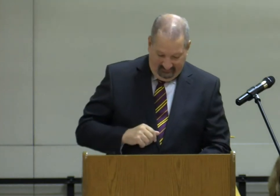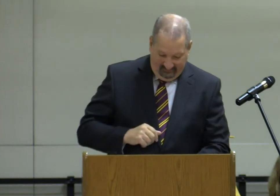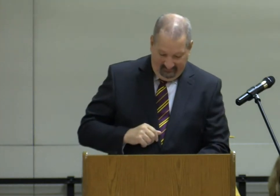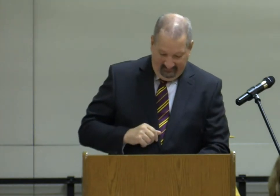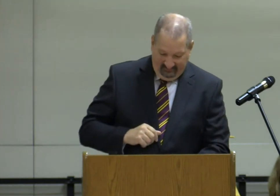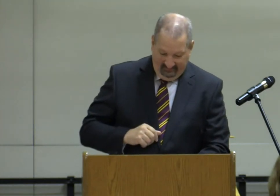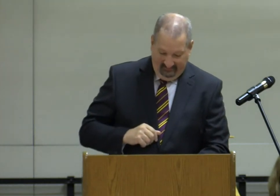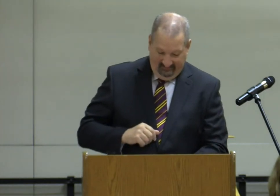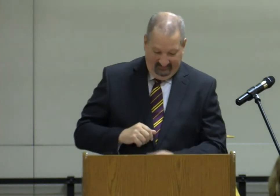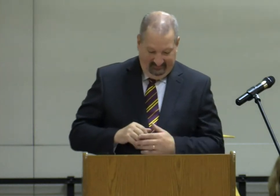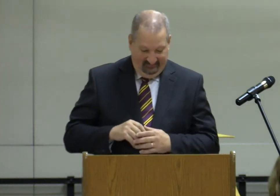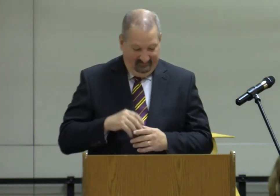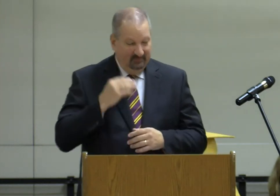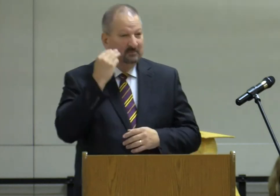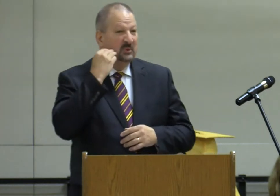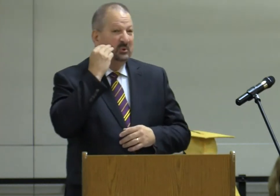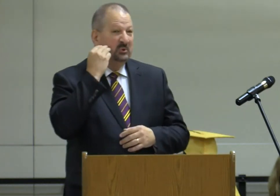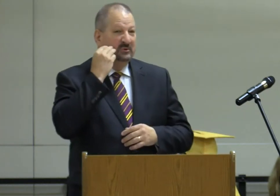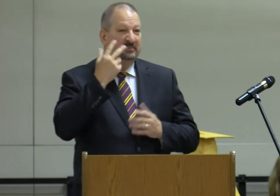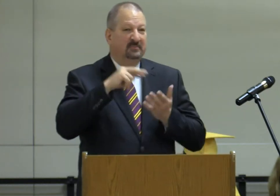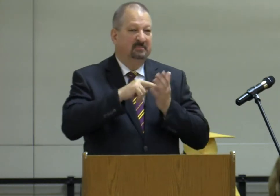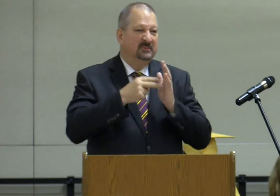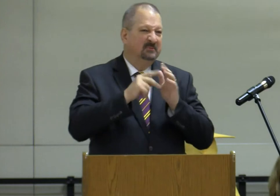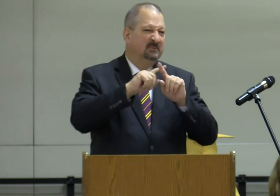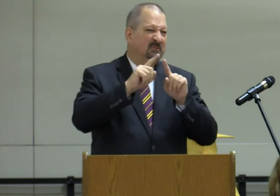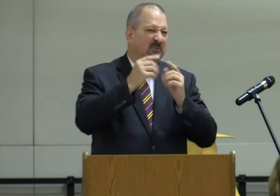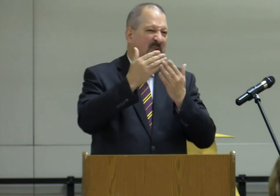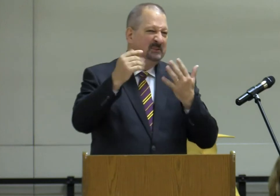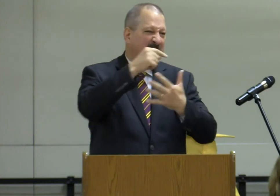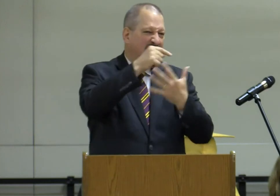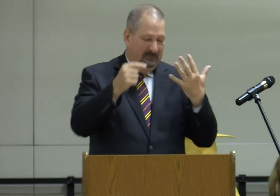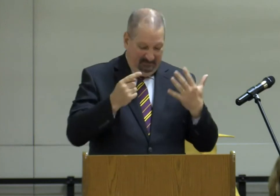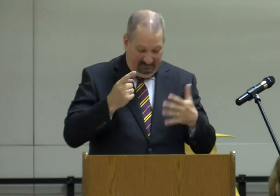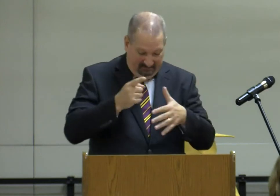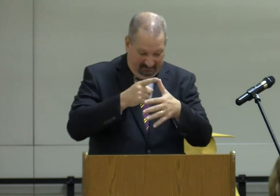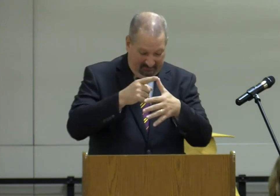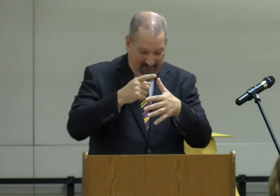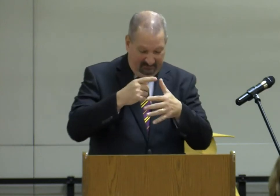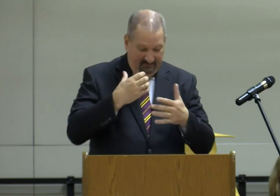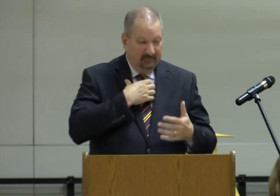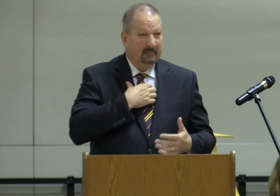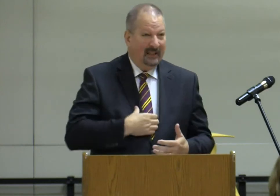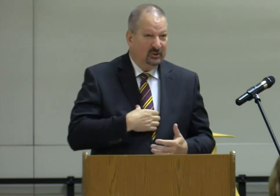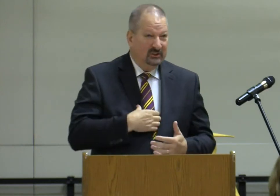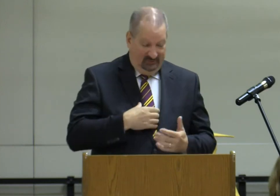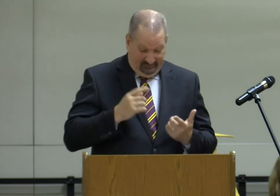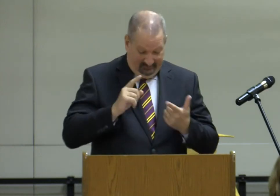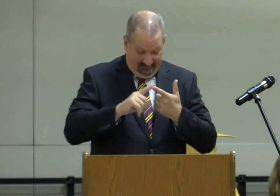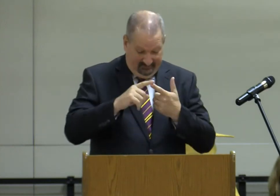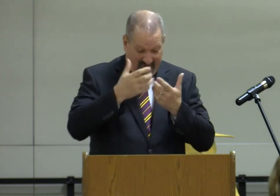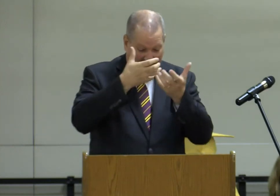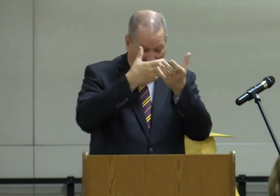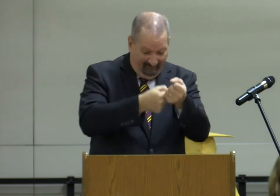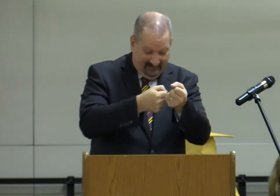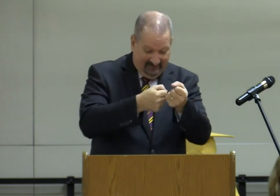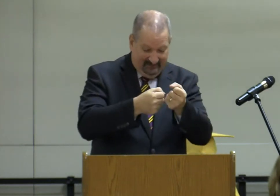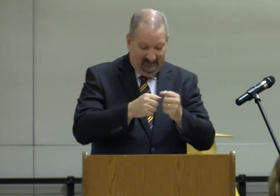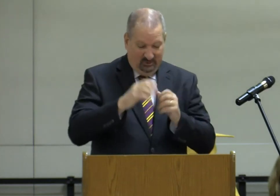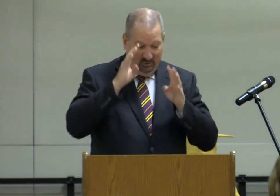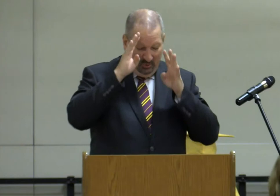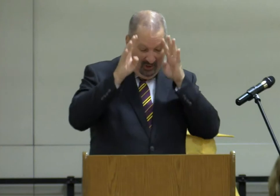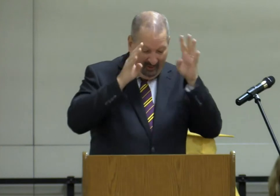gold, and found the meaning behind both colors. So maroon means various things. It can mean